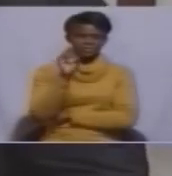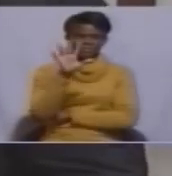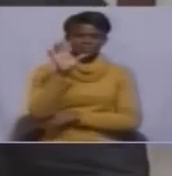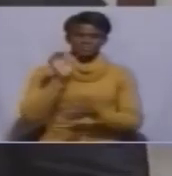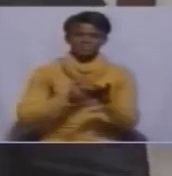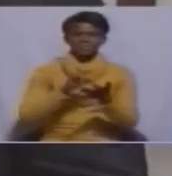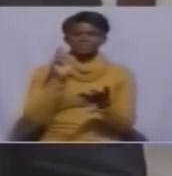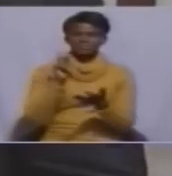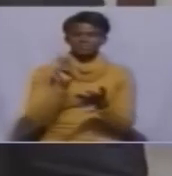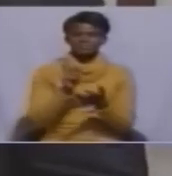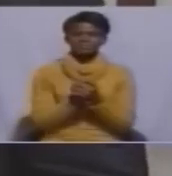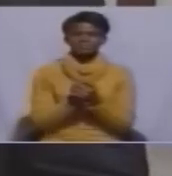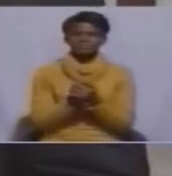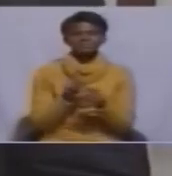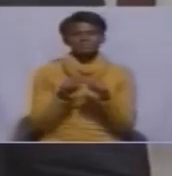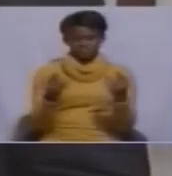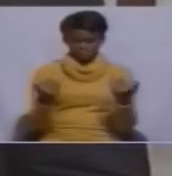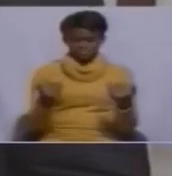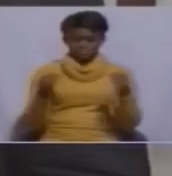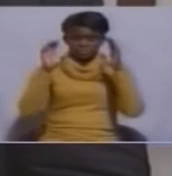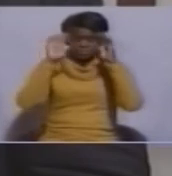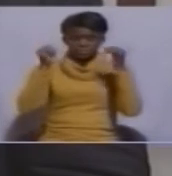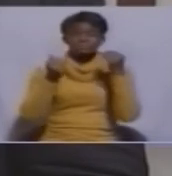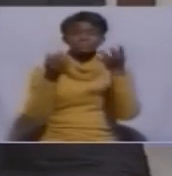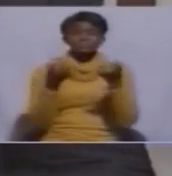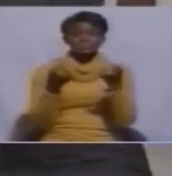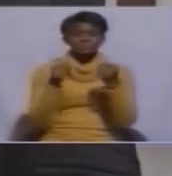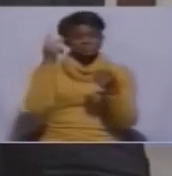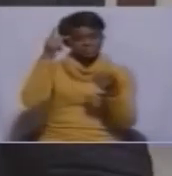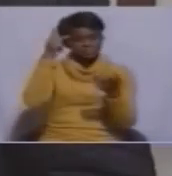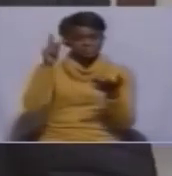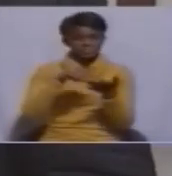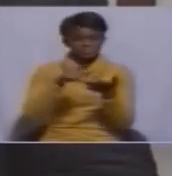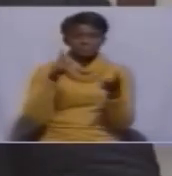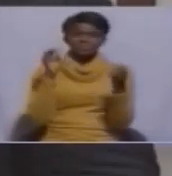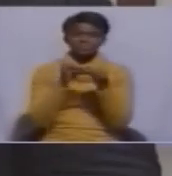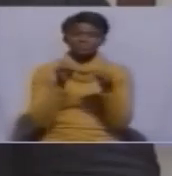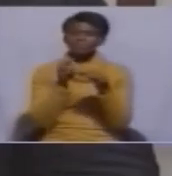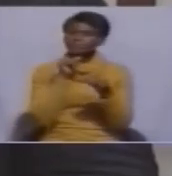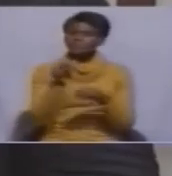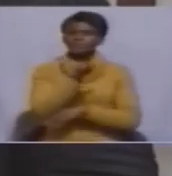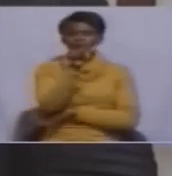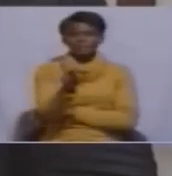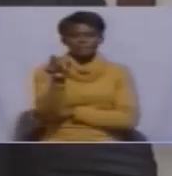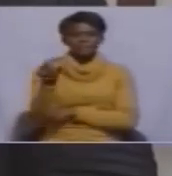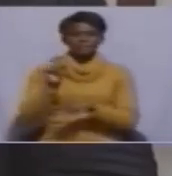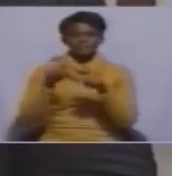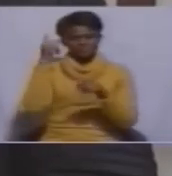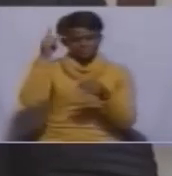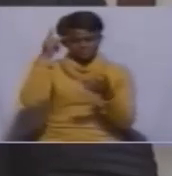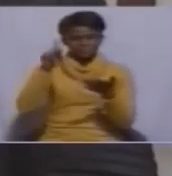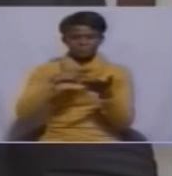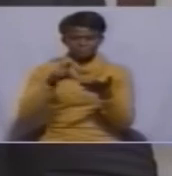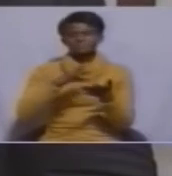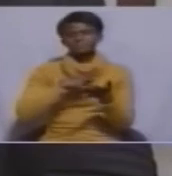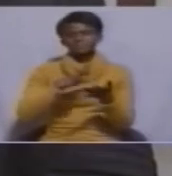candidate? Yeah, if someone wants to be president and for a political party especially, not an individual, but a political party, 35,000